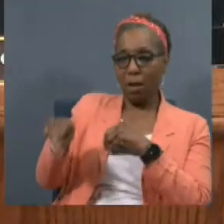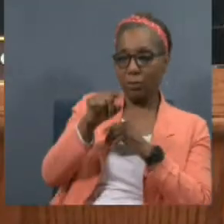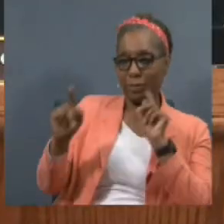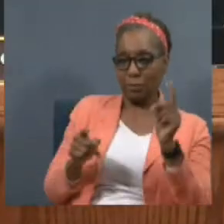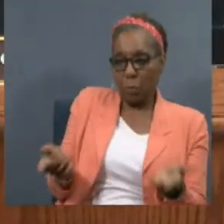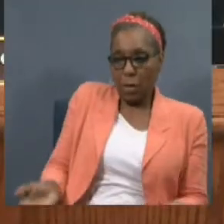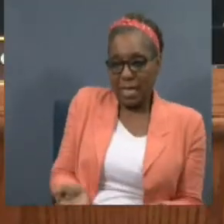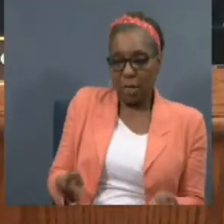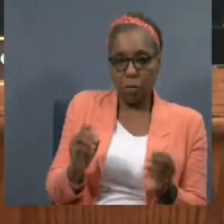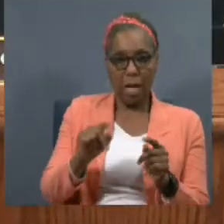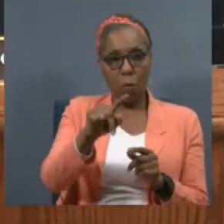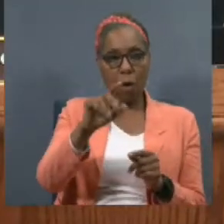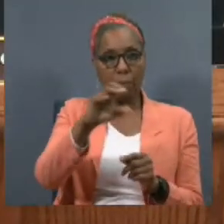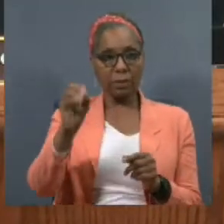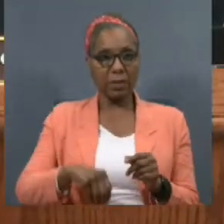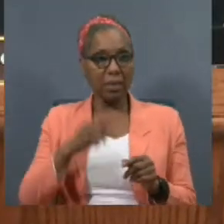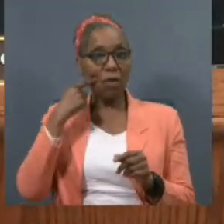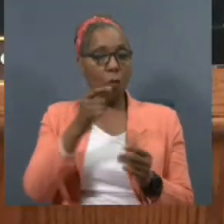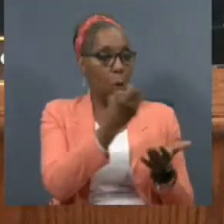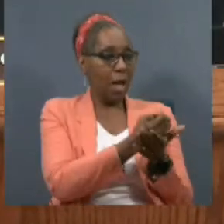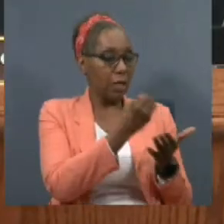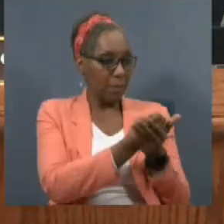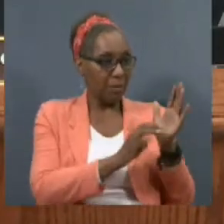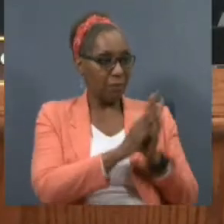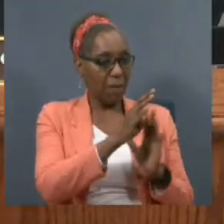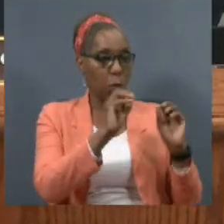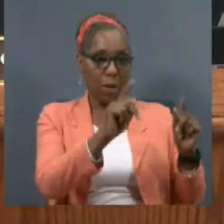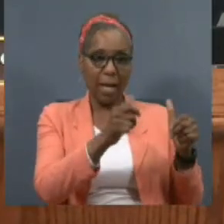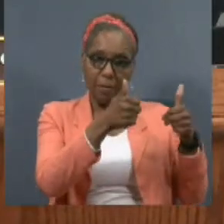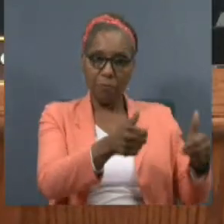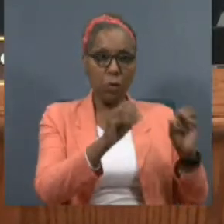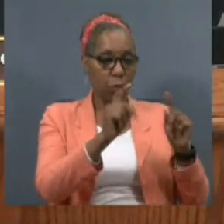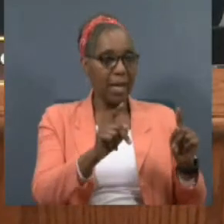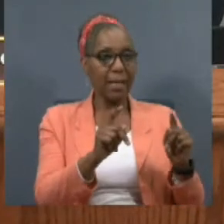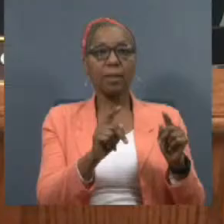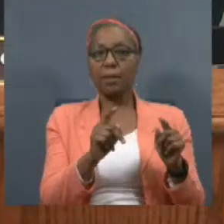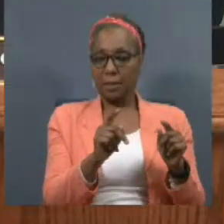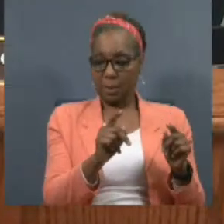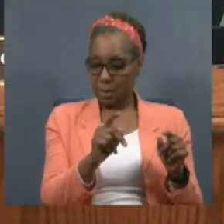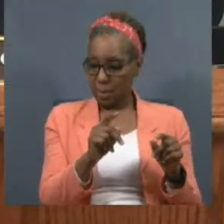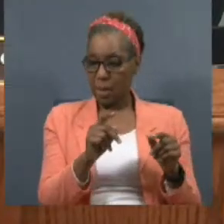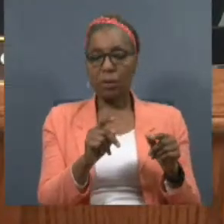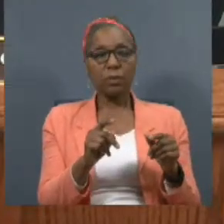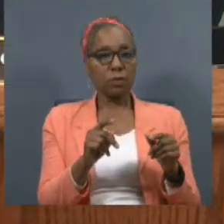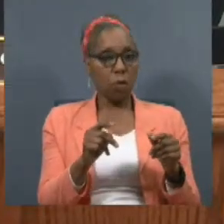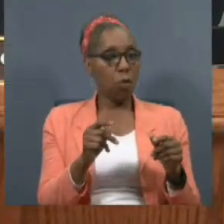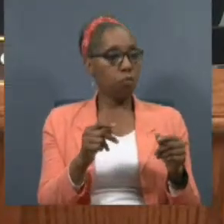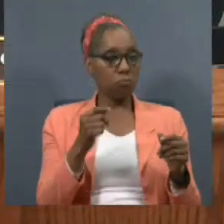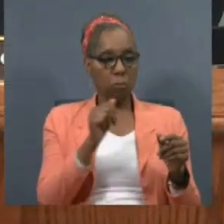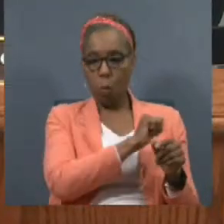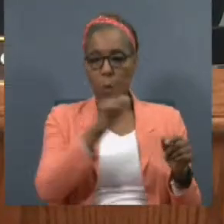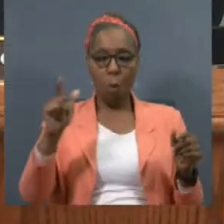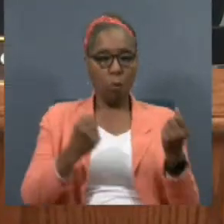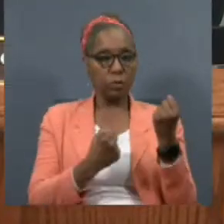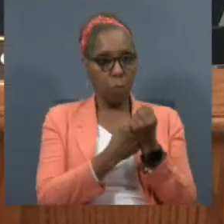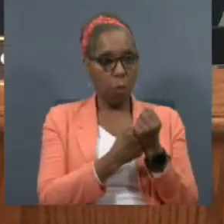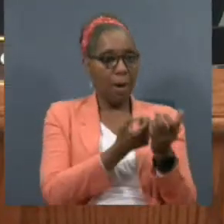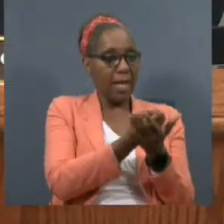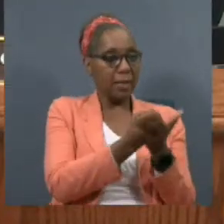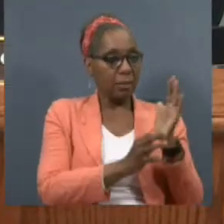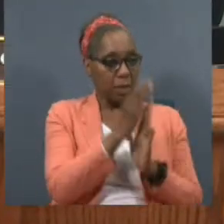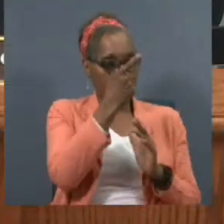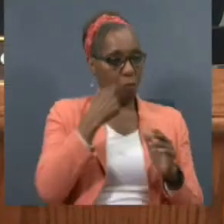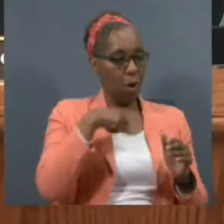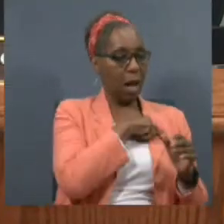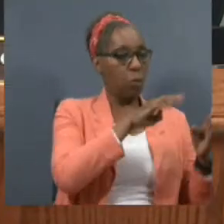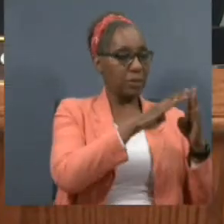here? 100% for economic development. I don't think there's a single person here or in this room that doesn't support economic development for our city